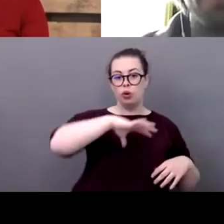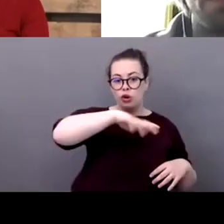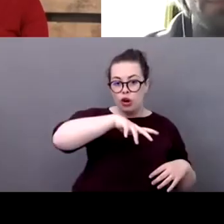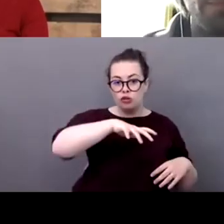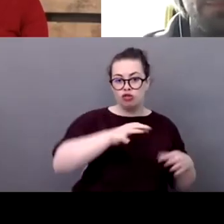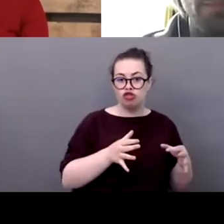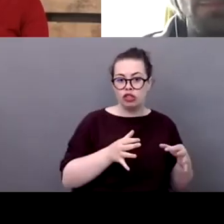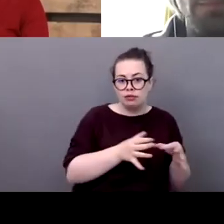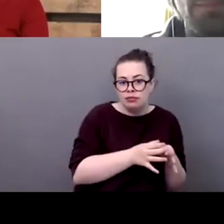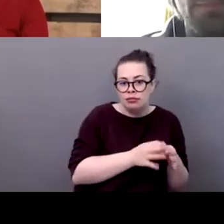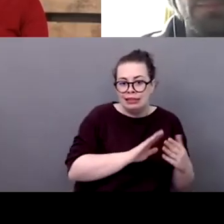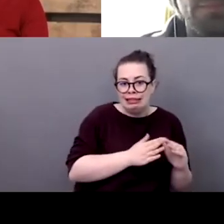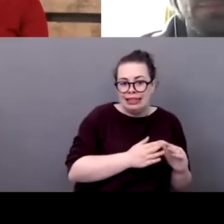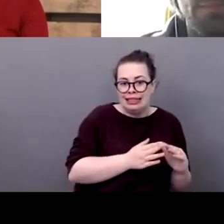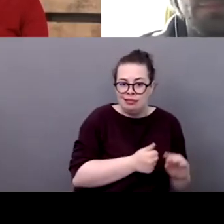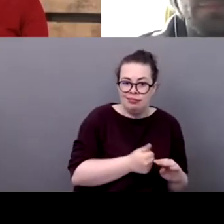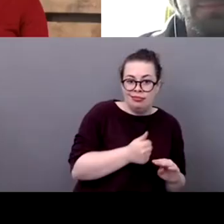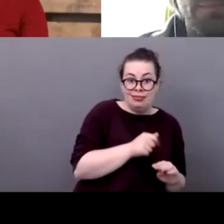réutilisables, par exemple. Voilà.